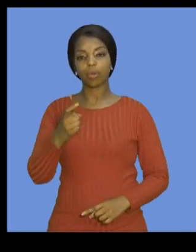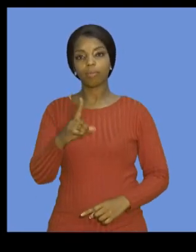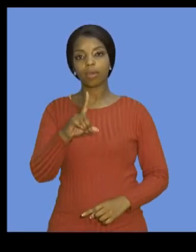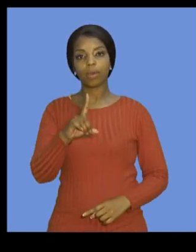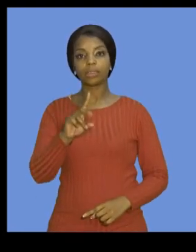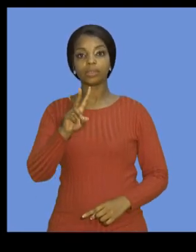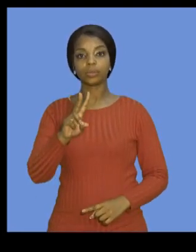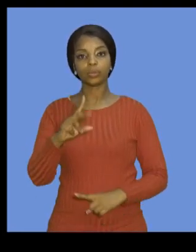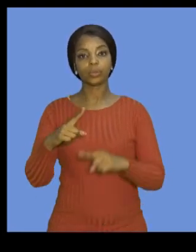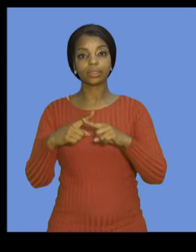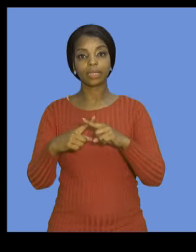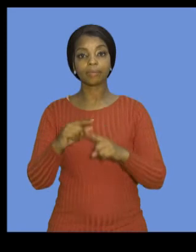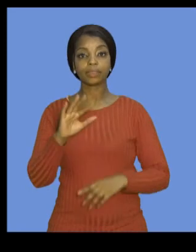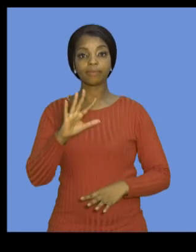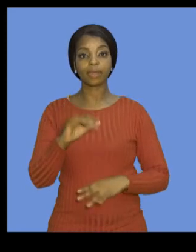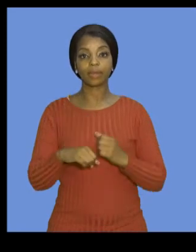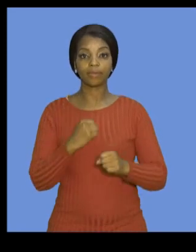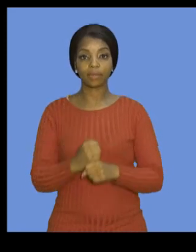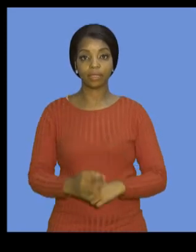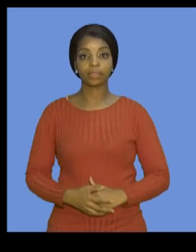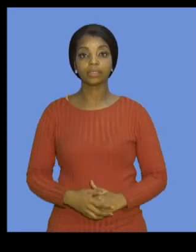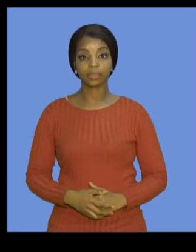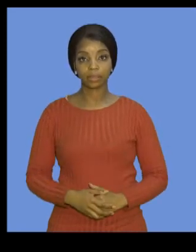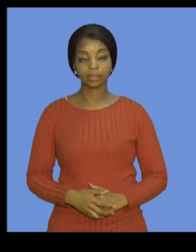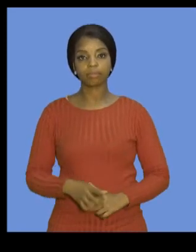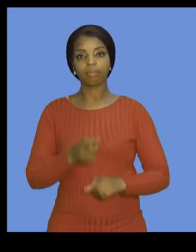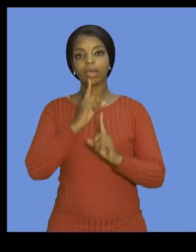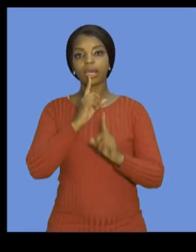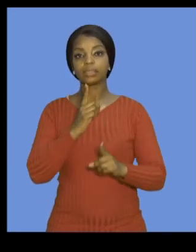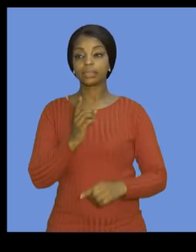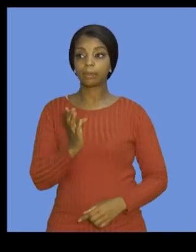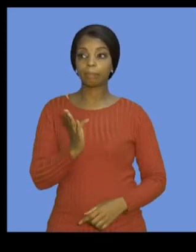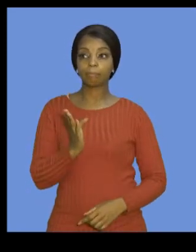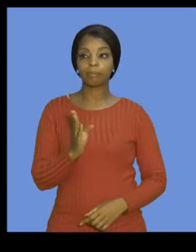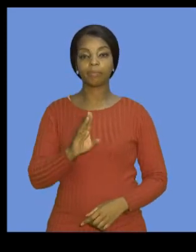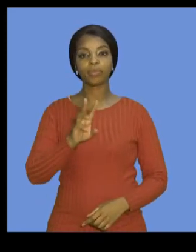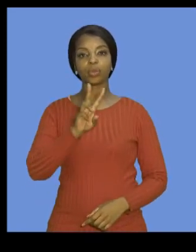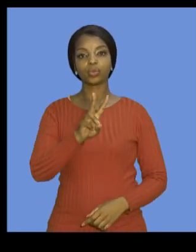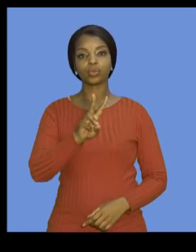0.12 multiplied by the 5 years. And my answer there will be